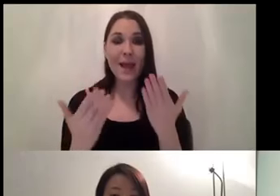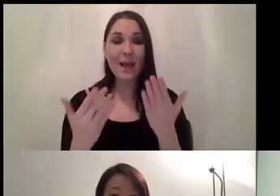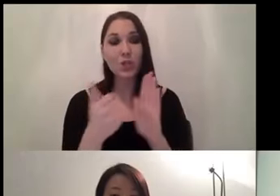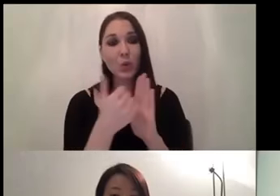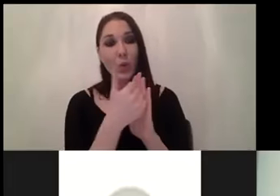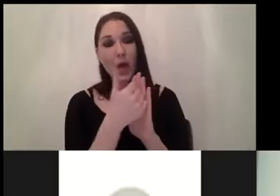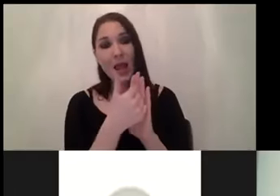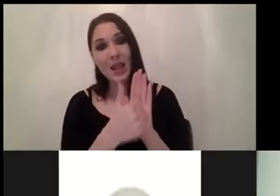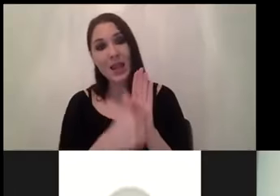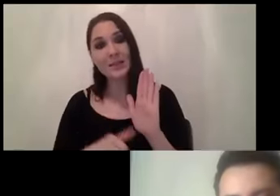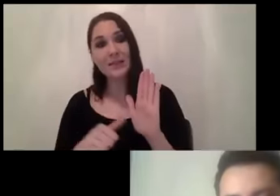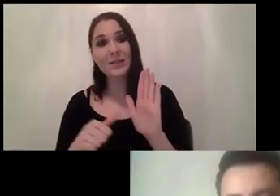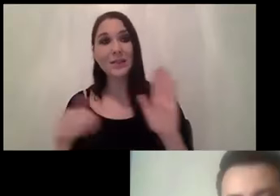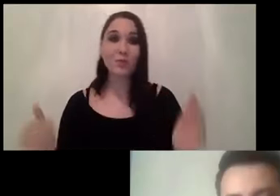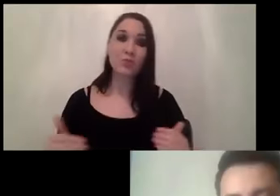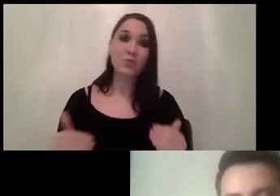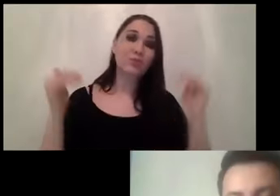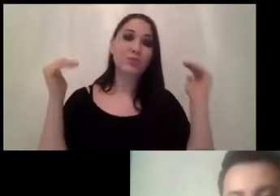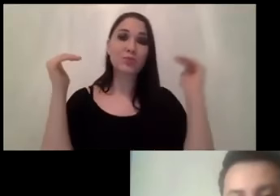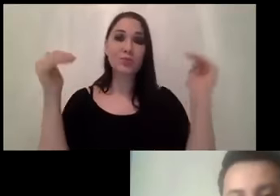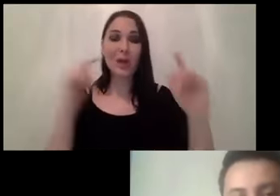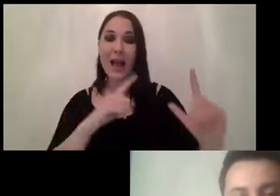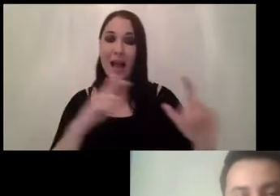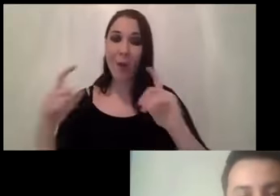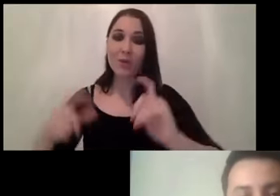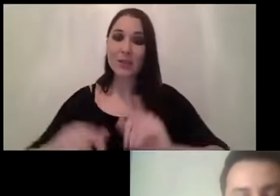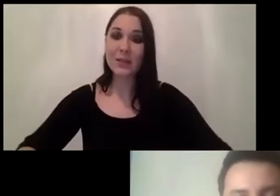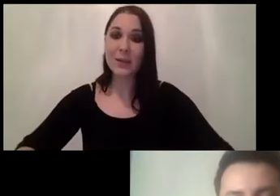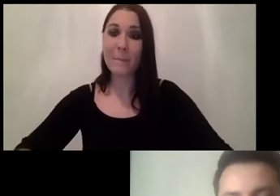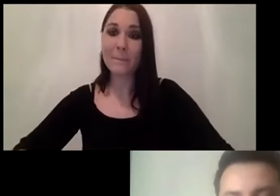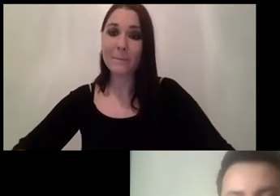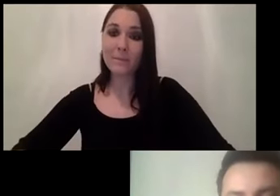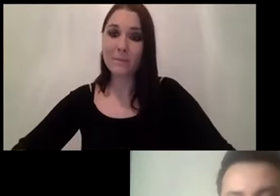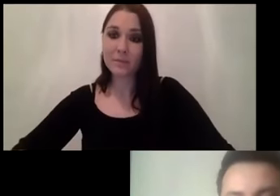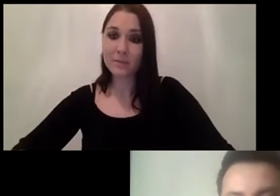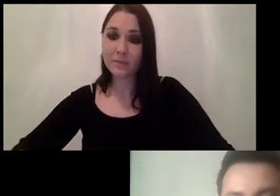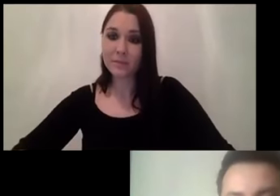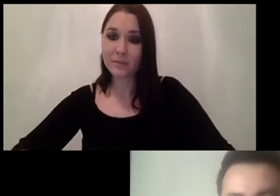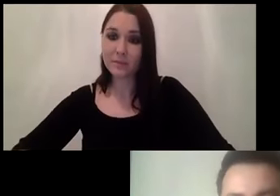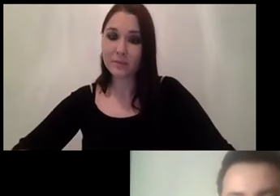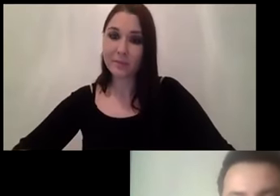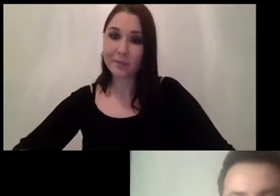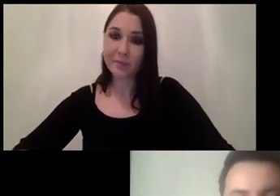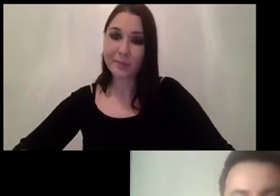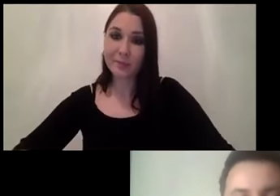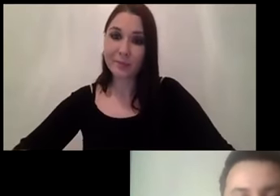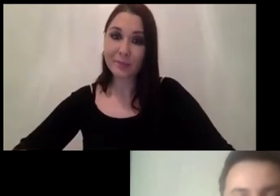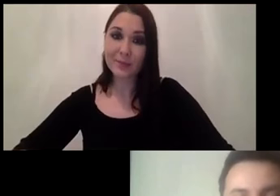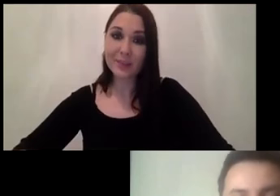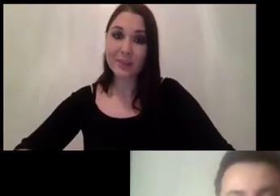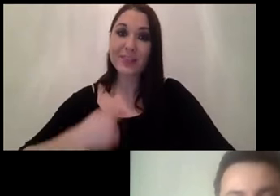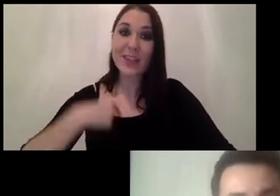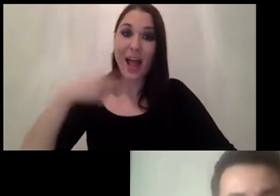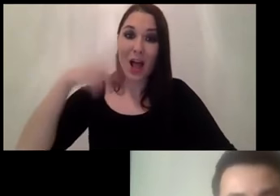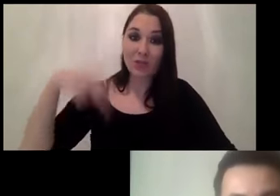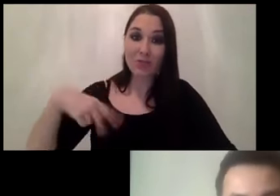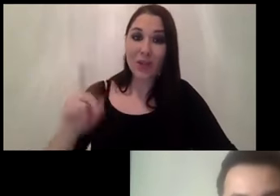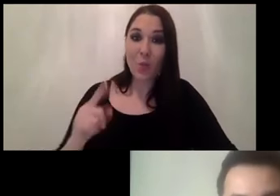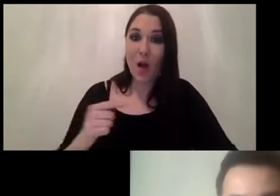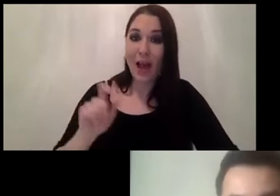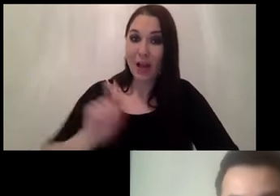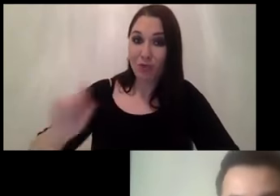in terms of S&N? Yeah, I was actually, I will basically read what I wrote. It's, well, thanks a